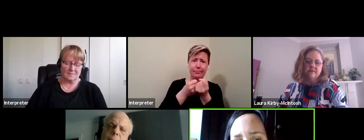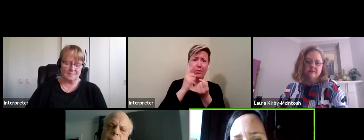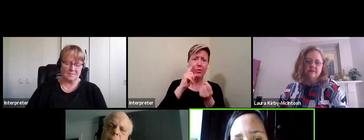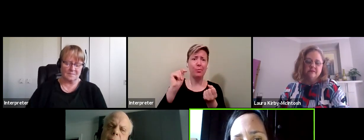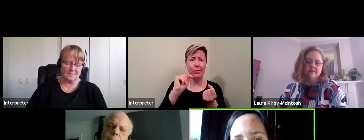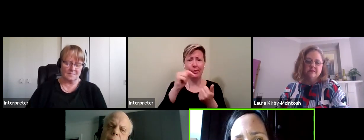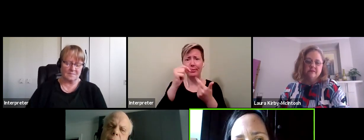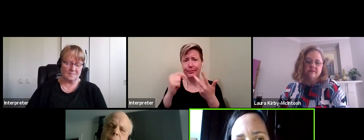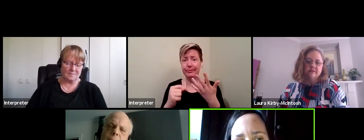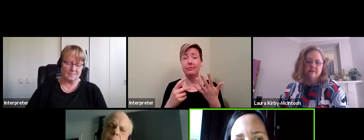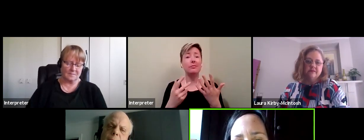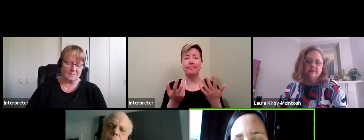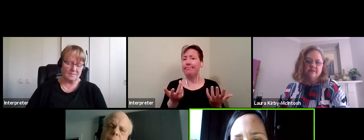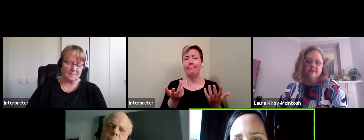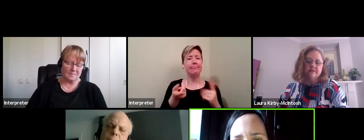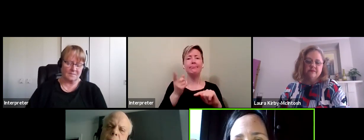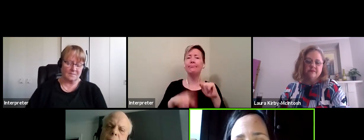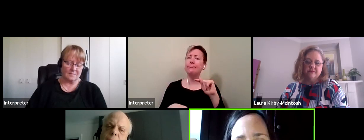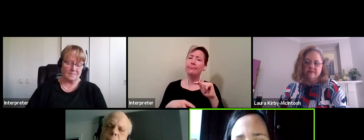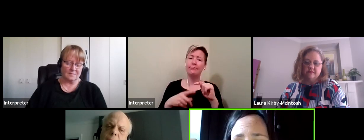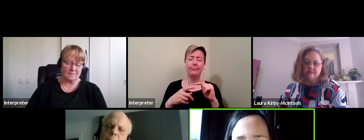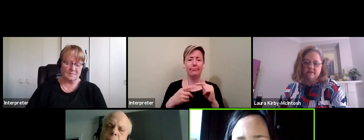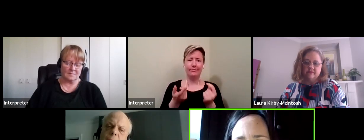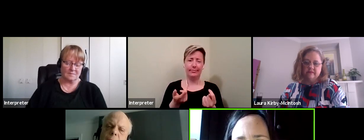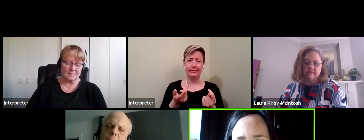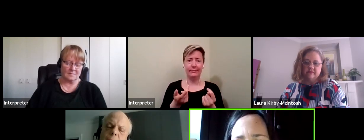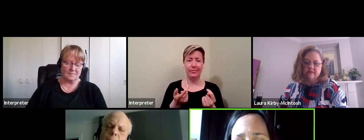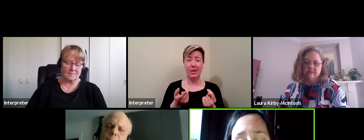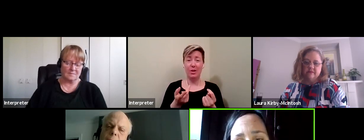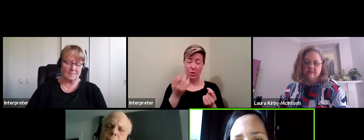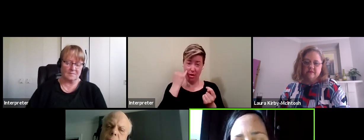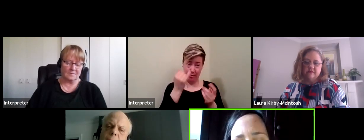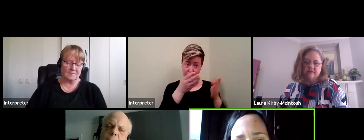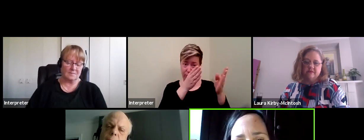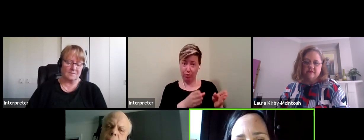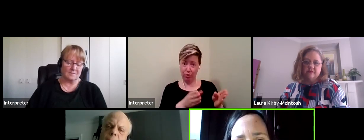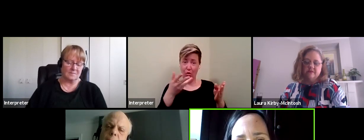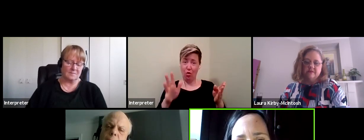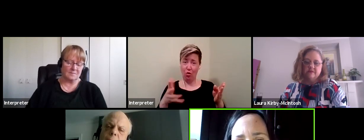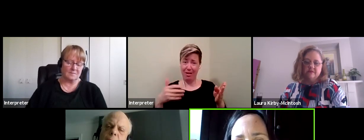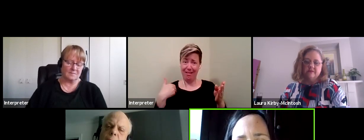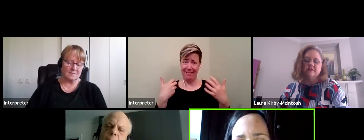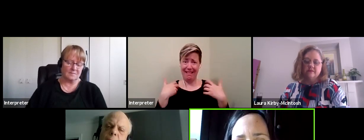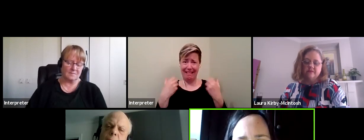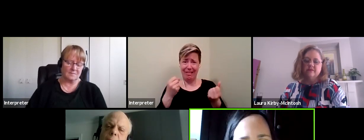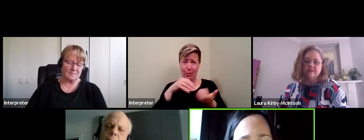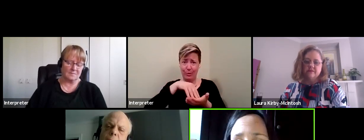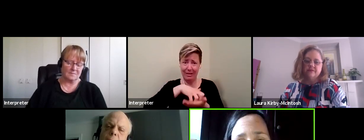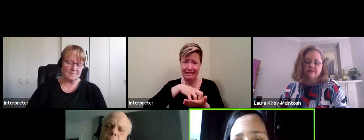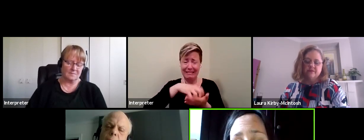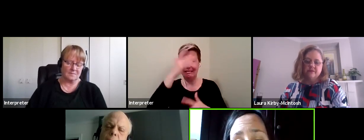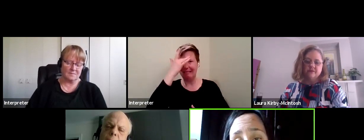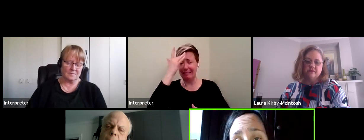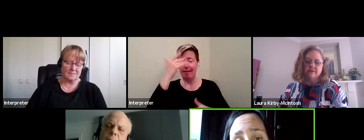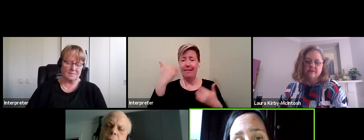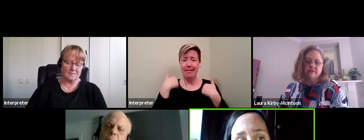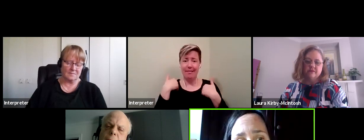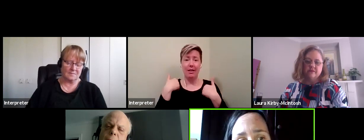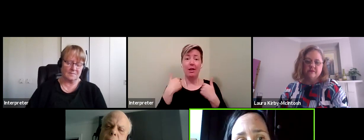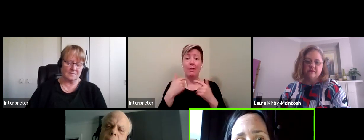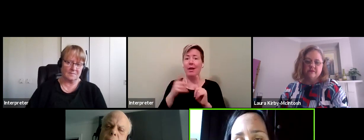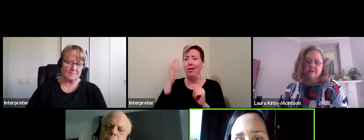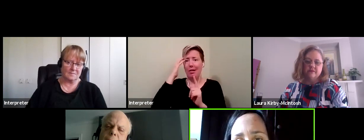help with that in the hospital. Now, for people whose health is already fragile, this will have dire outcomes since hospital staff simply